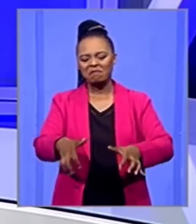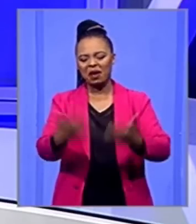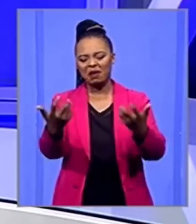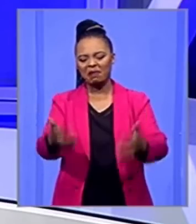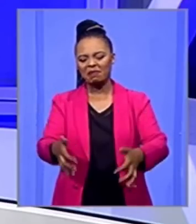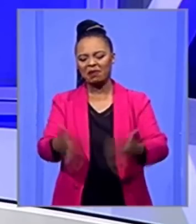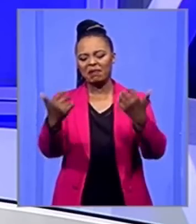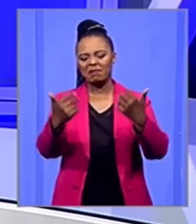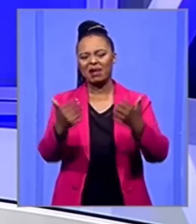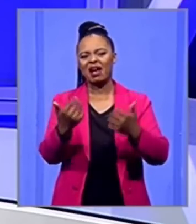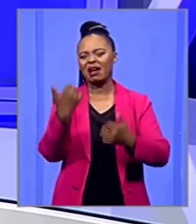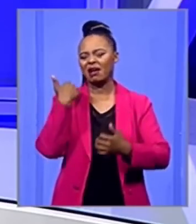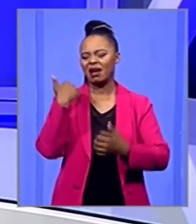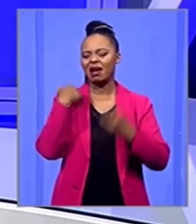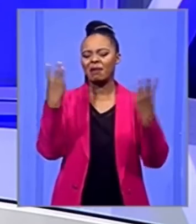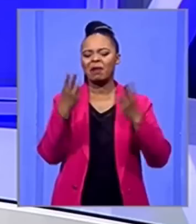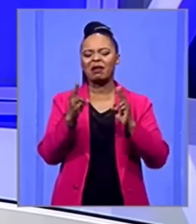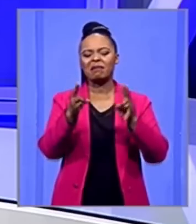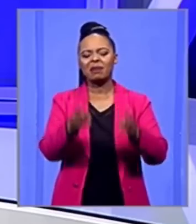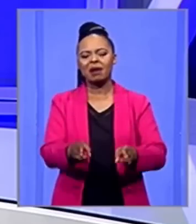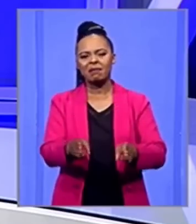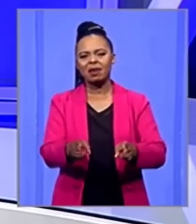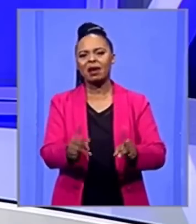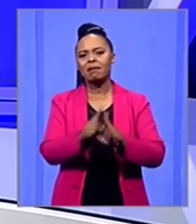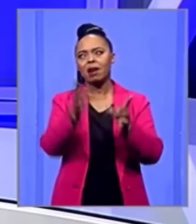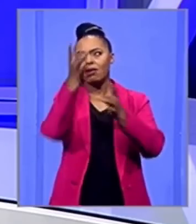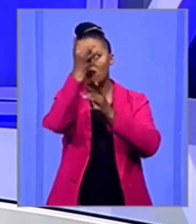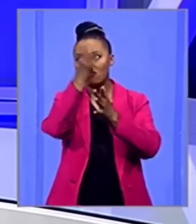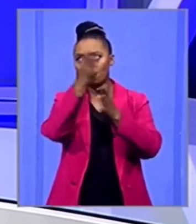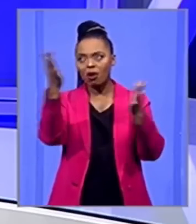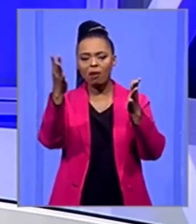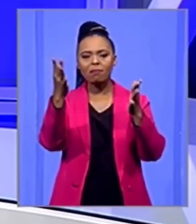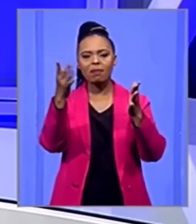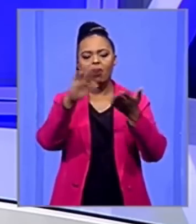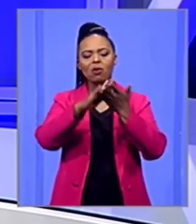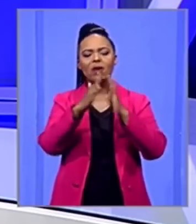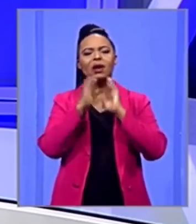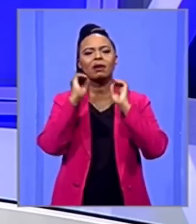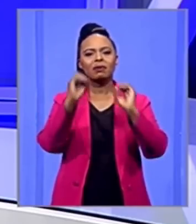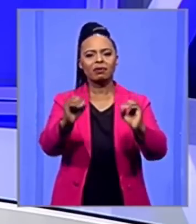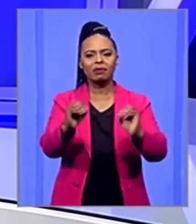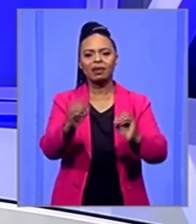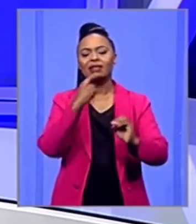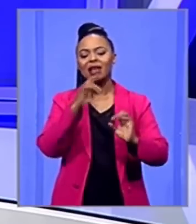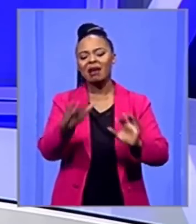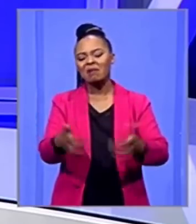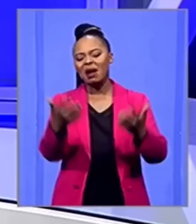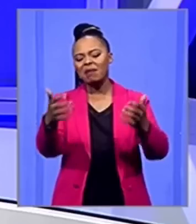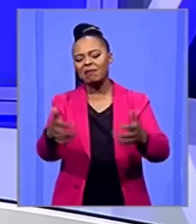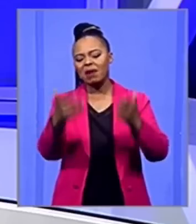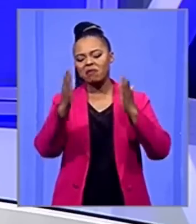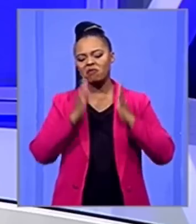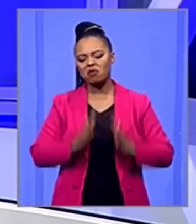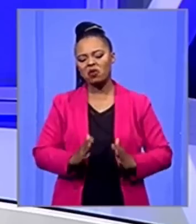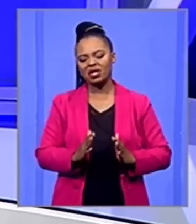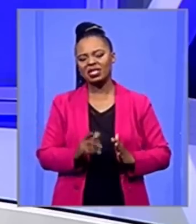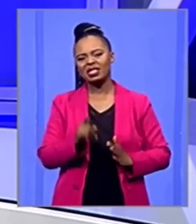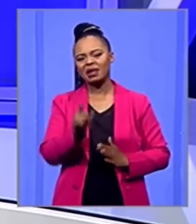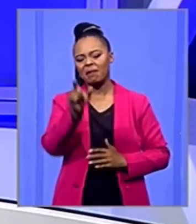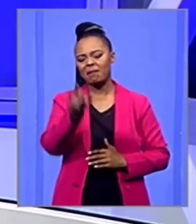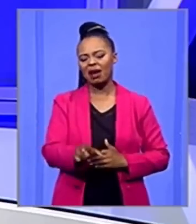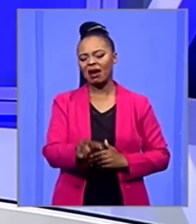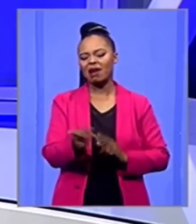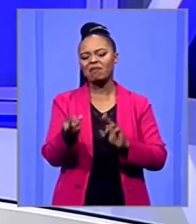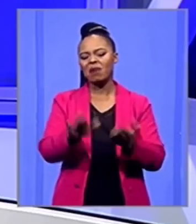ba meloko ya bona ntle le tumelelo ya bona. Ba re bahu ba epollotšwe go bulela borakontraka sebaka sa go